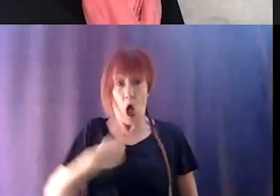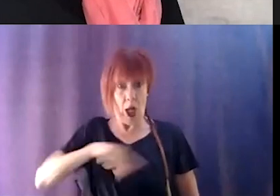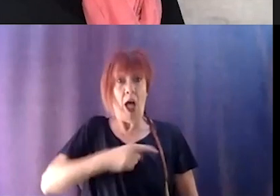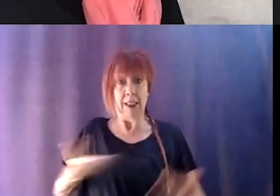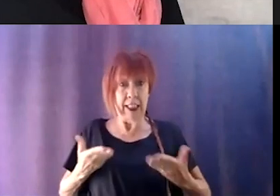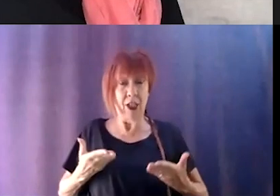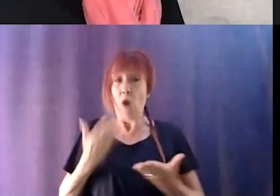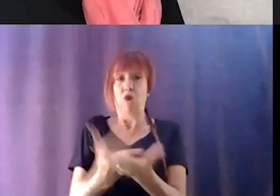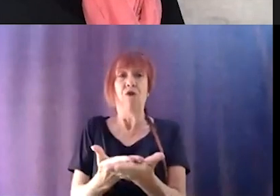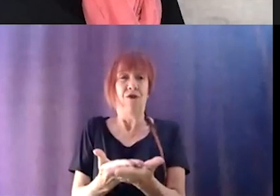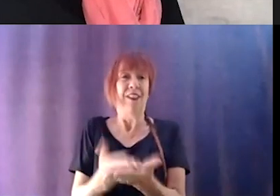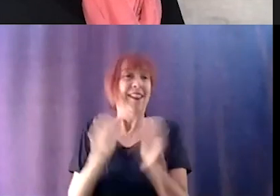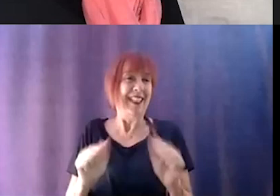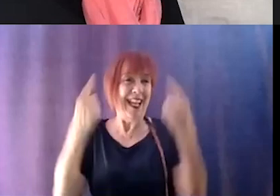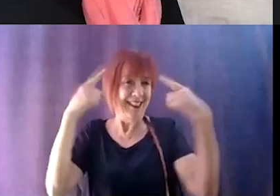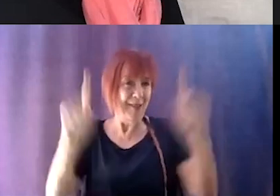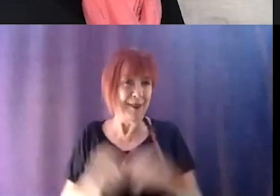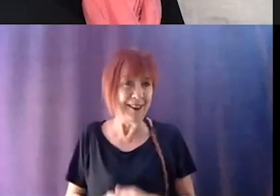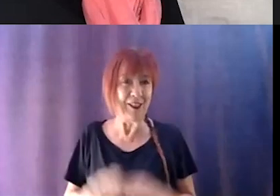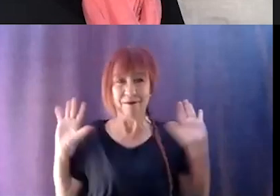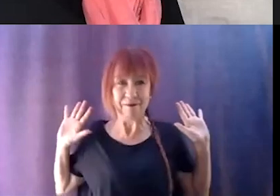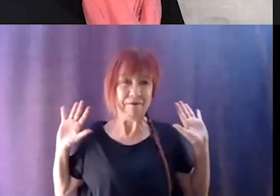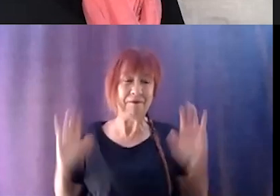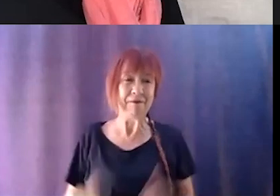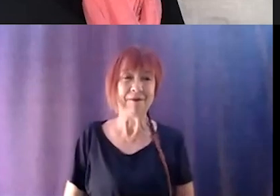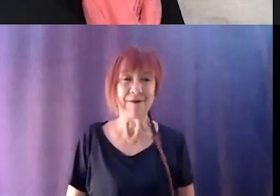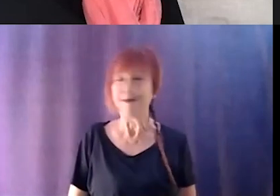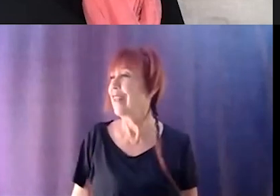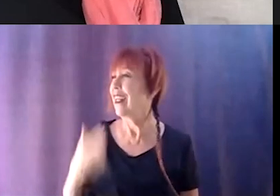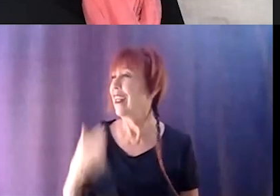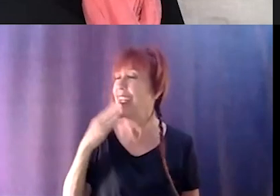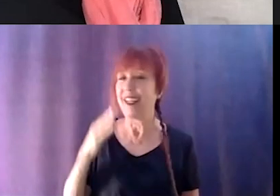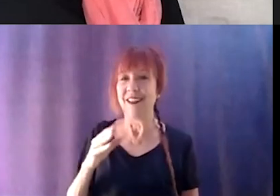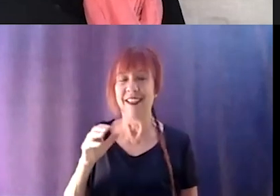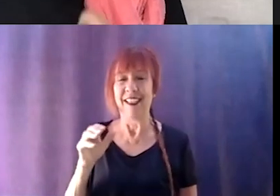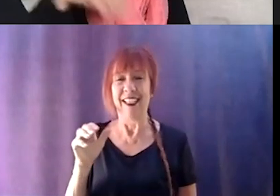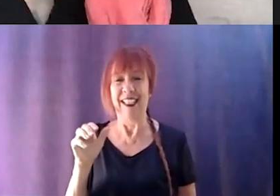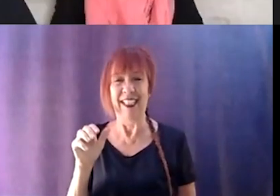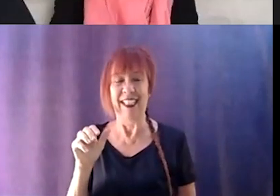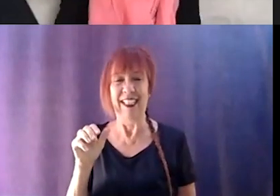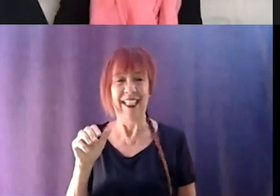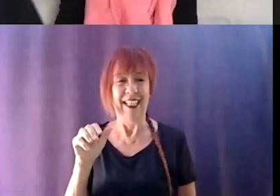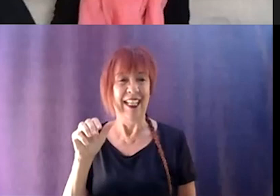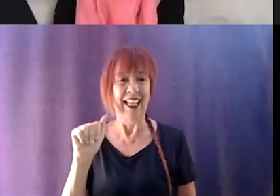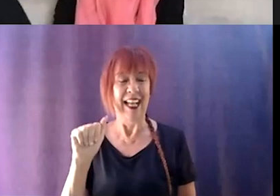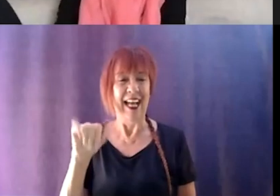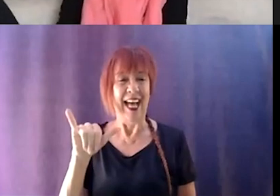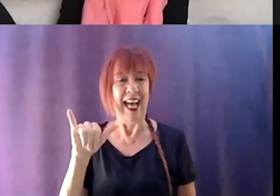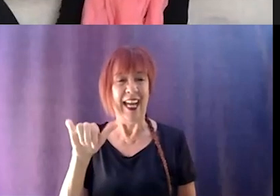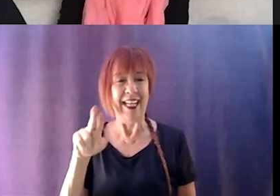level. So that's what I'll leave with. Beautiful. Ayanna, your final thoughts. Take us